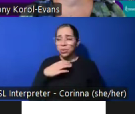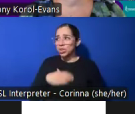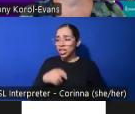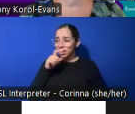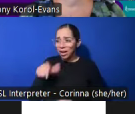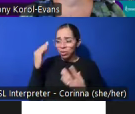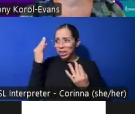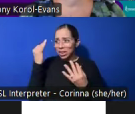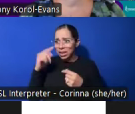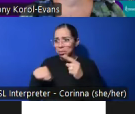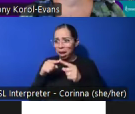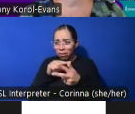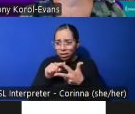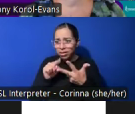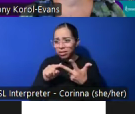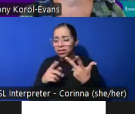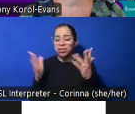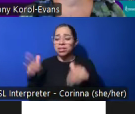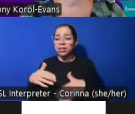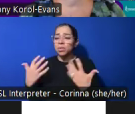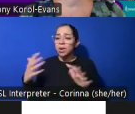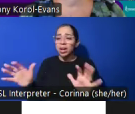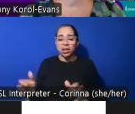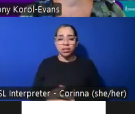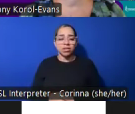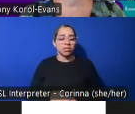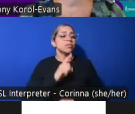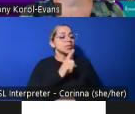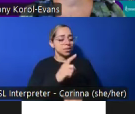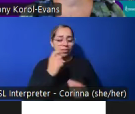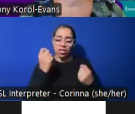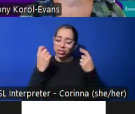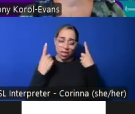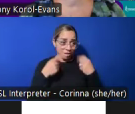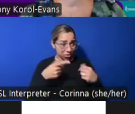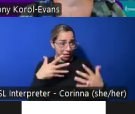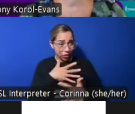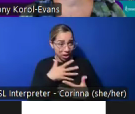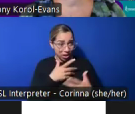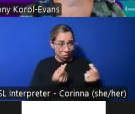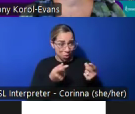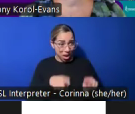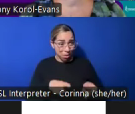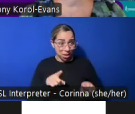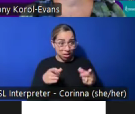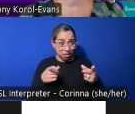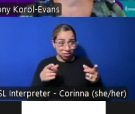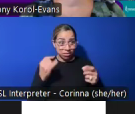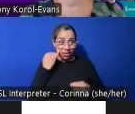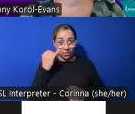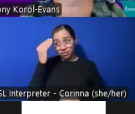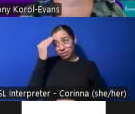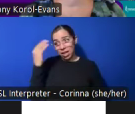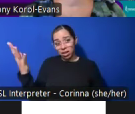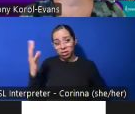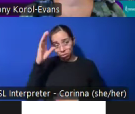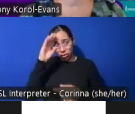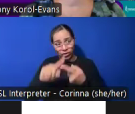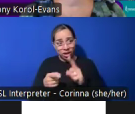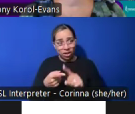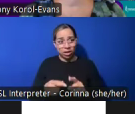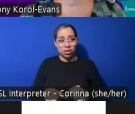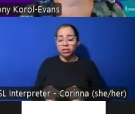this. Yeah, I really understand. Are you afraid of what will happen when you tell him? Why? I want to